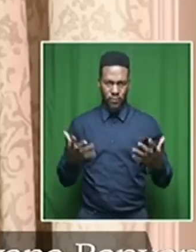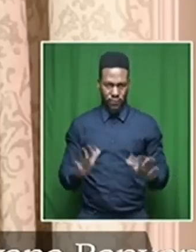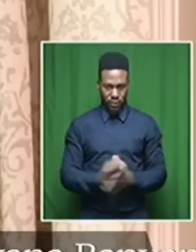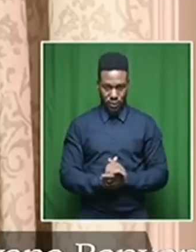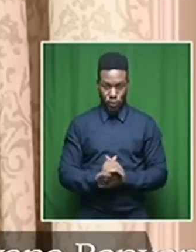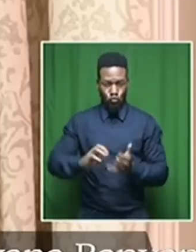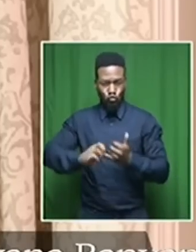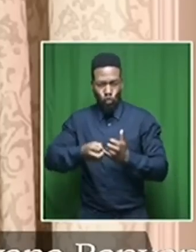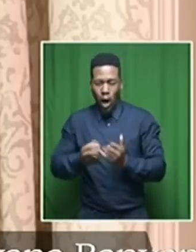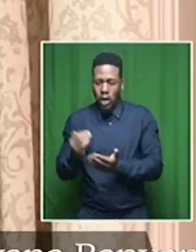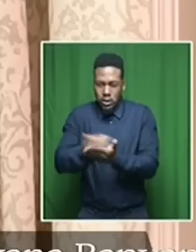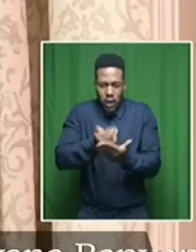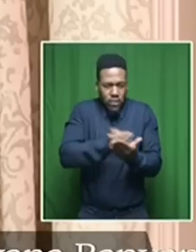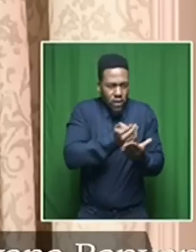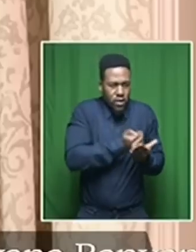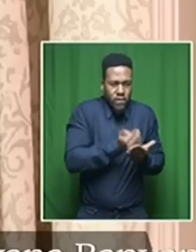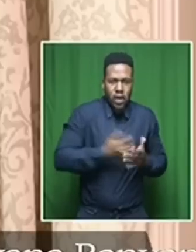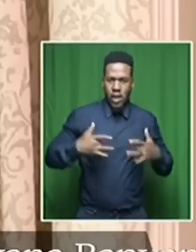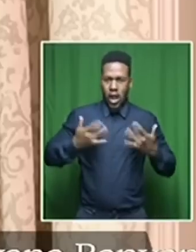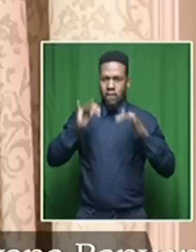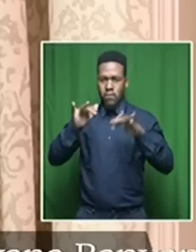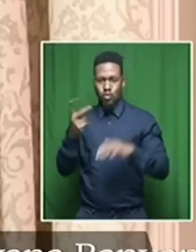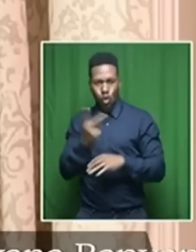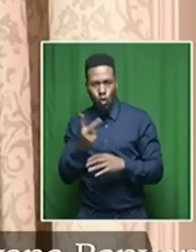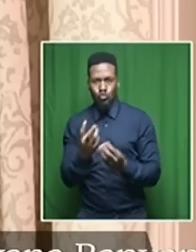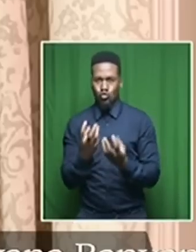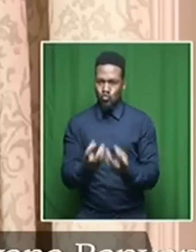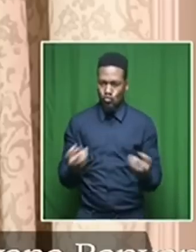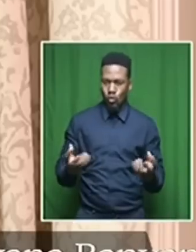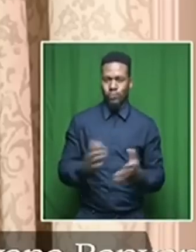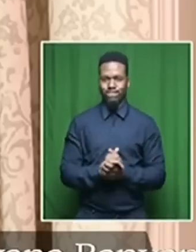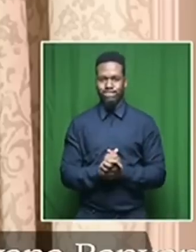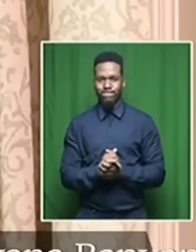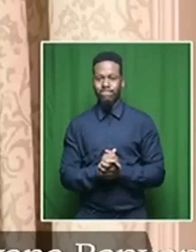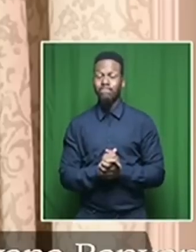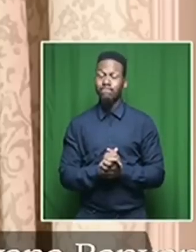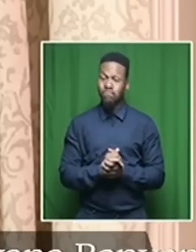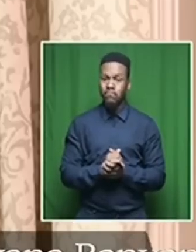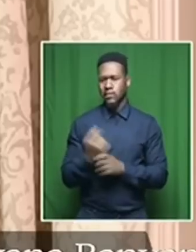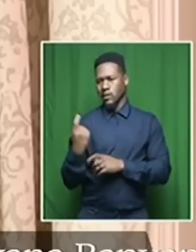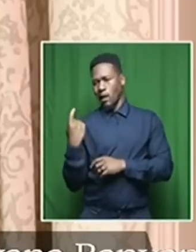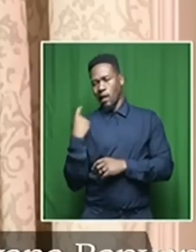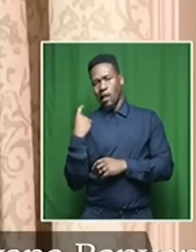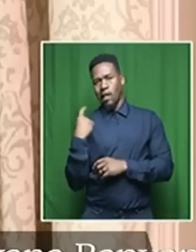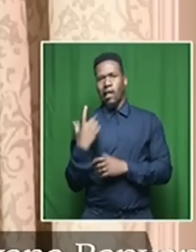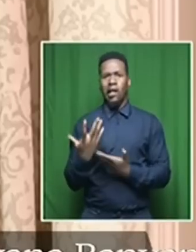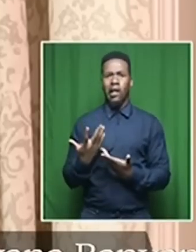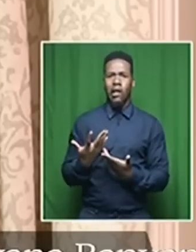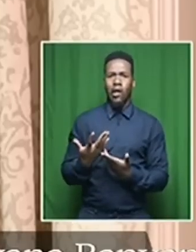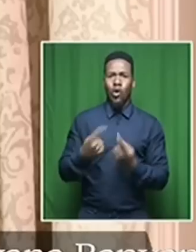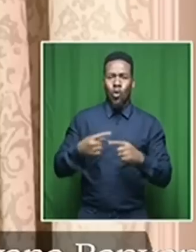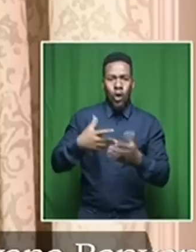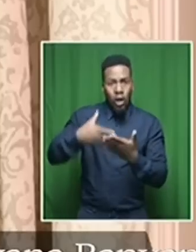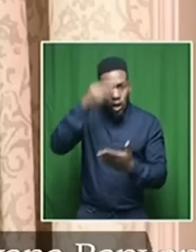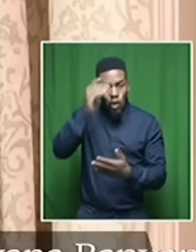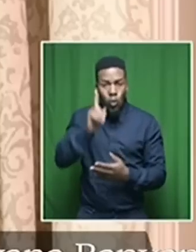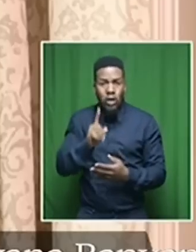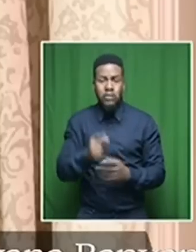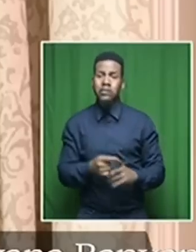save life and property. Just a few days ago, we learned of the tragic